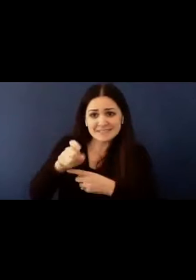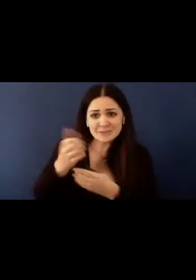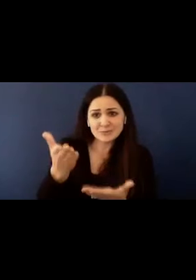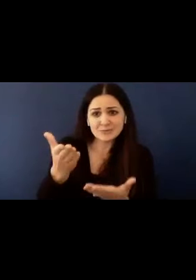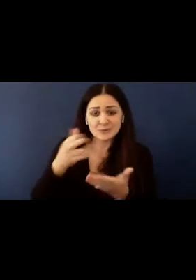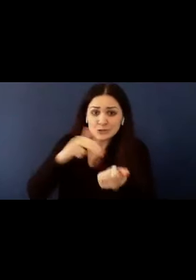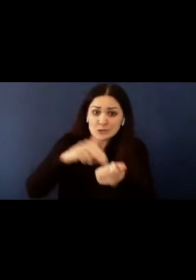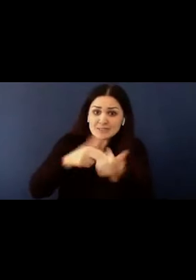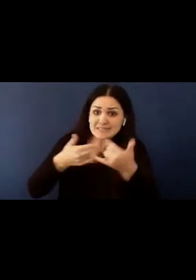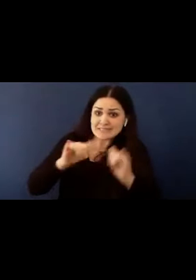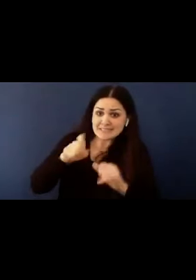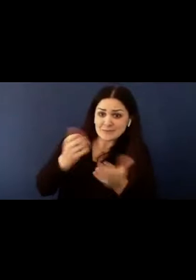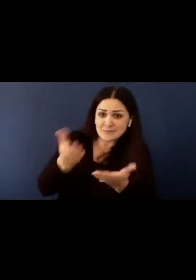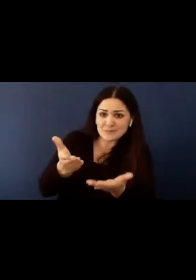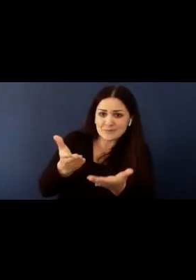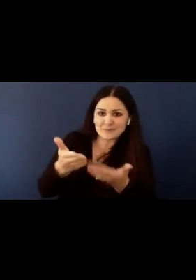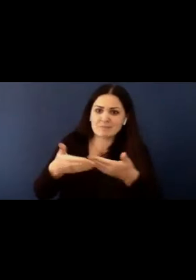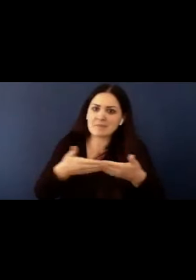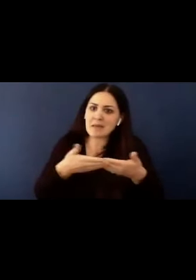need you.